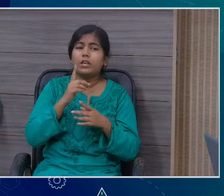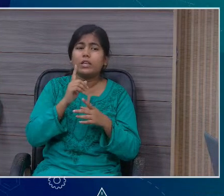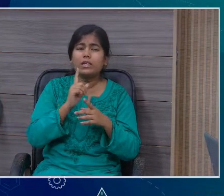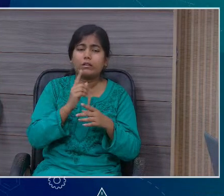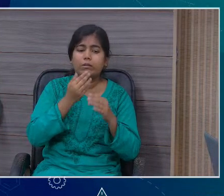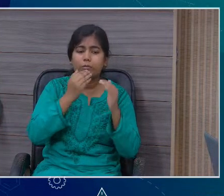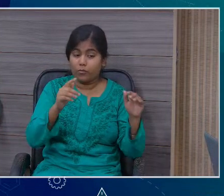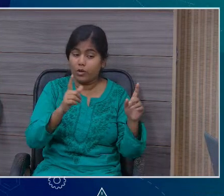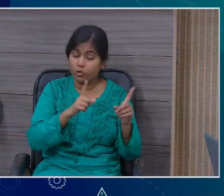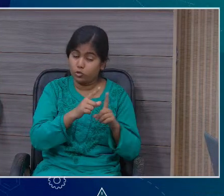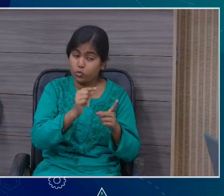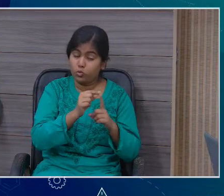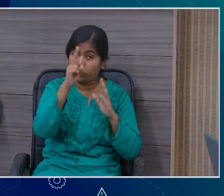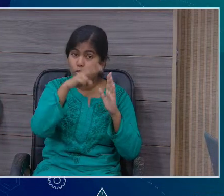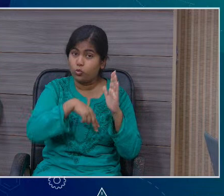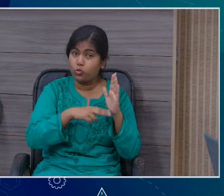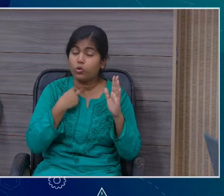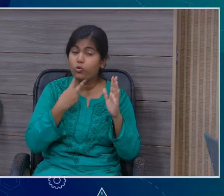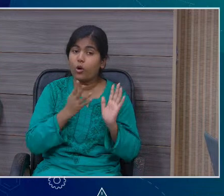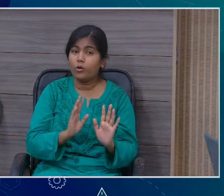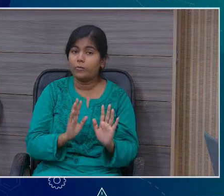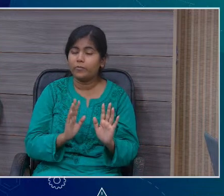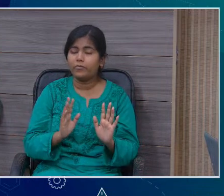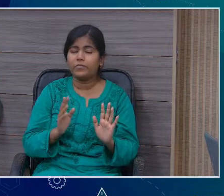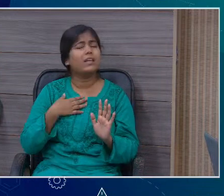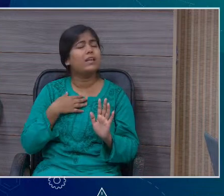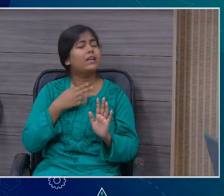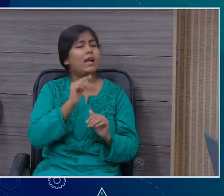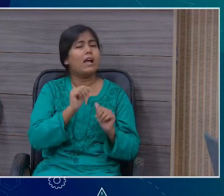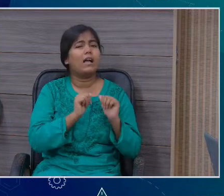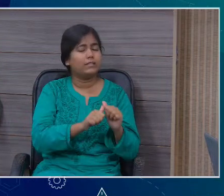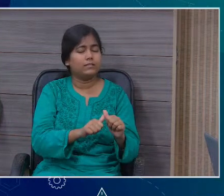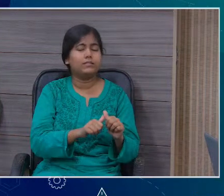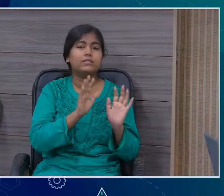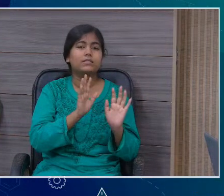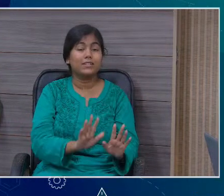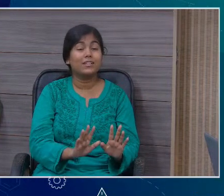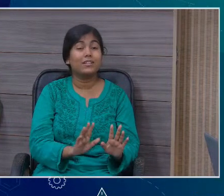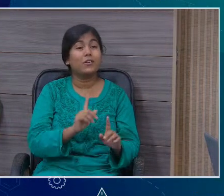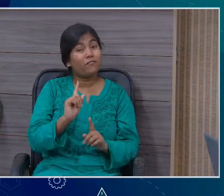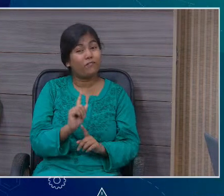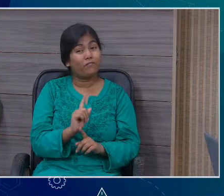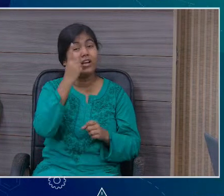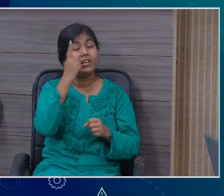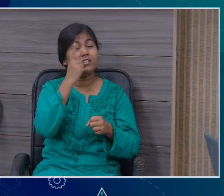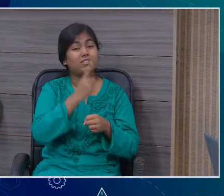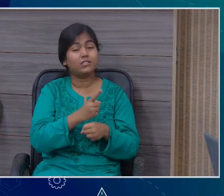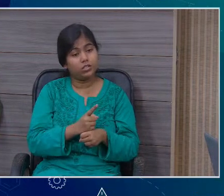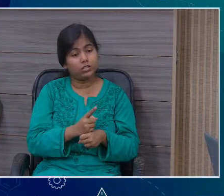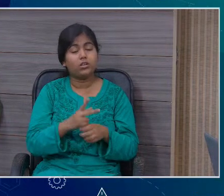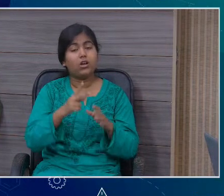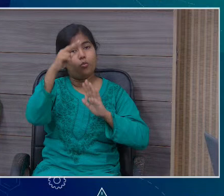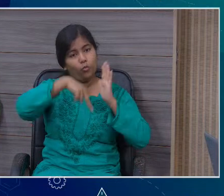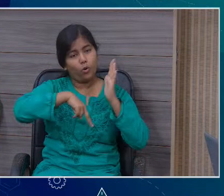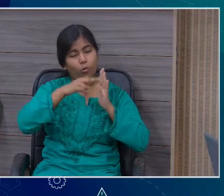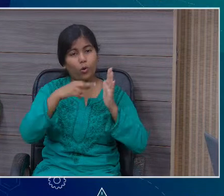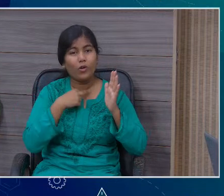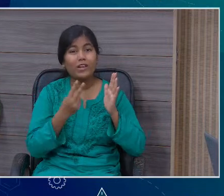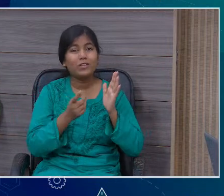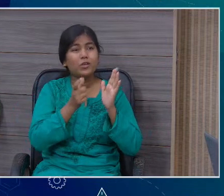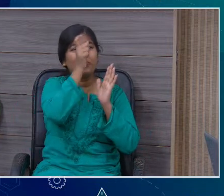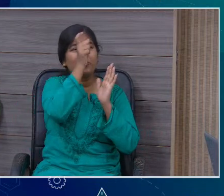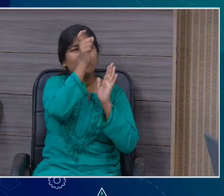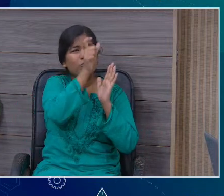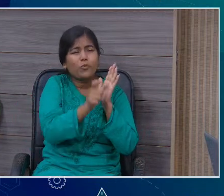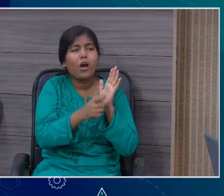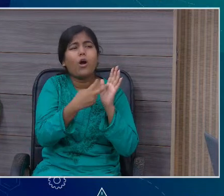should be done is that ideally the teacher should read the lesson loudly, so that all the pronunciation, all the syllabic stress, everything